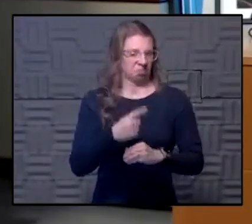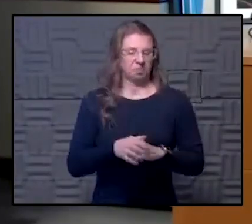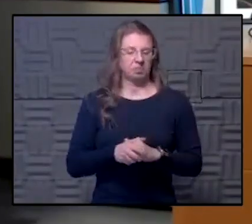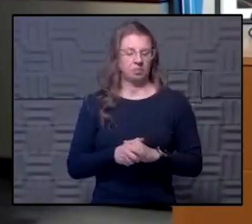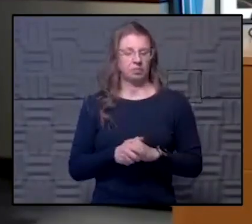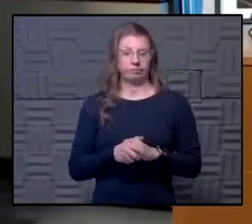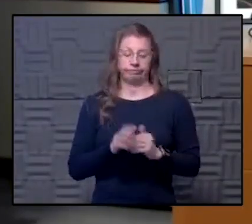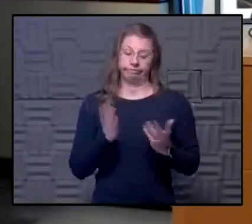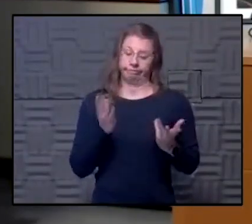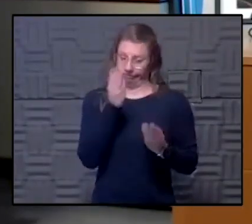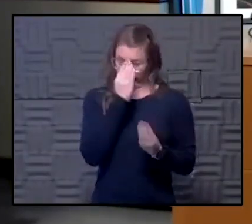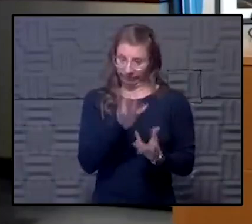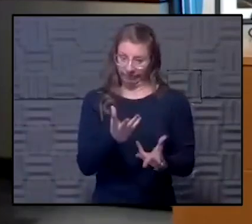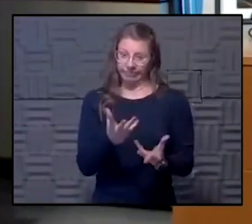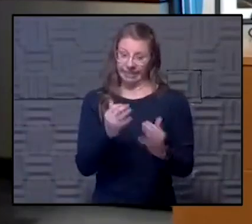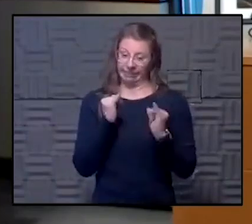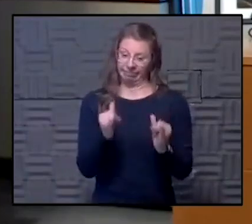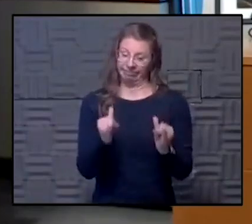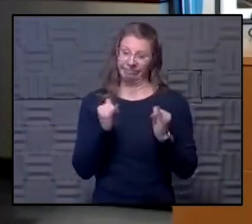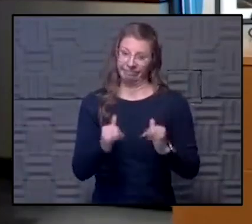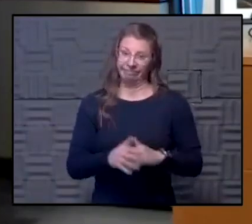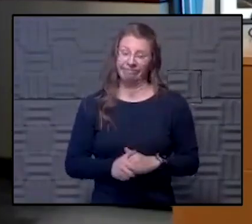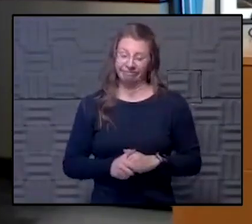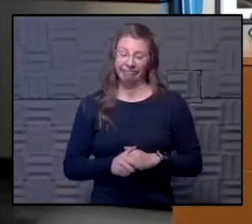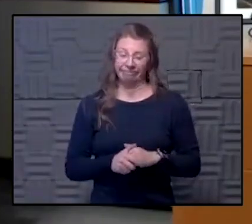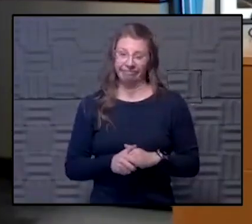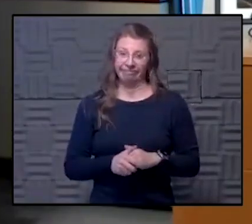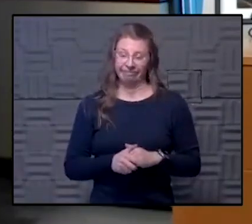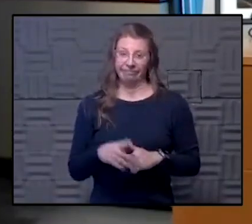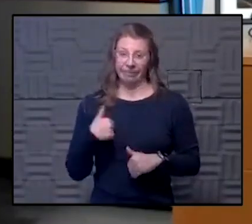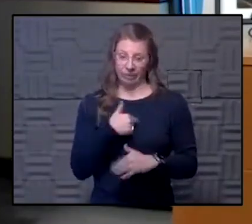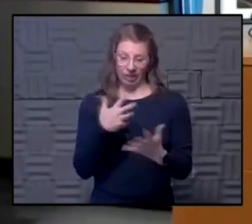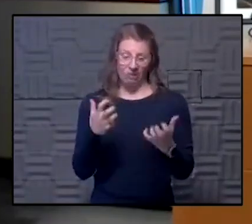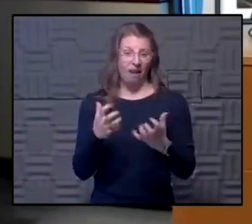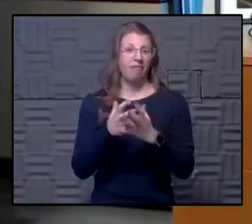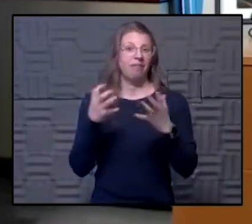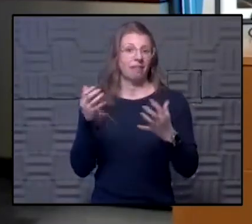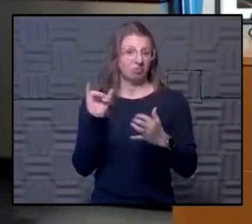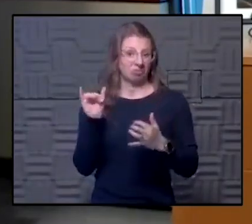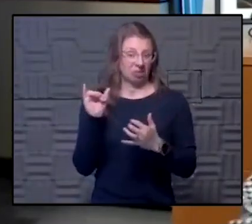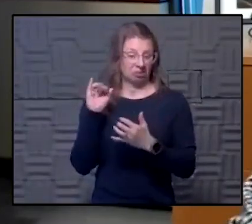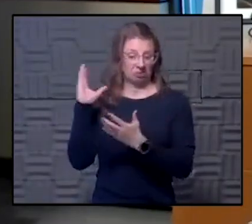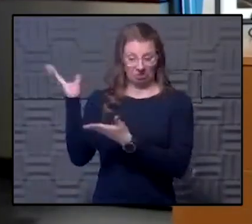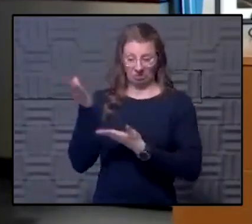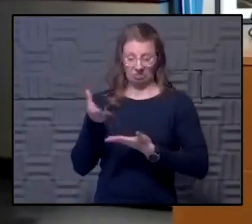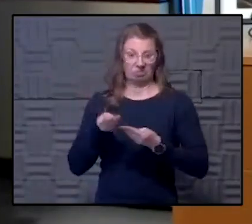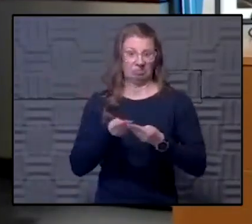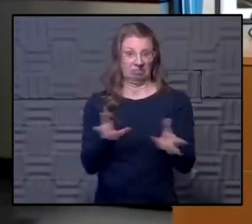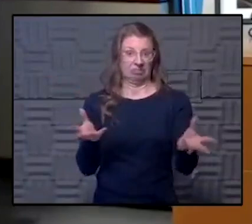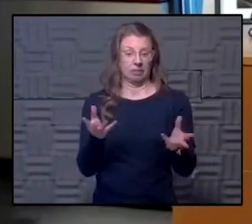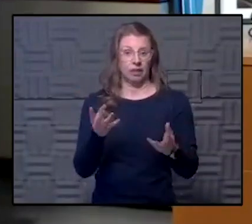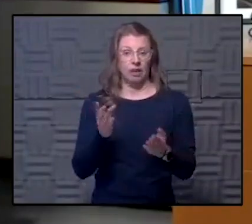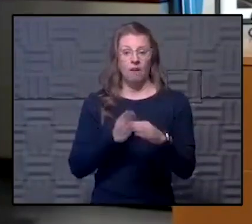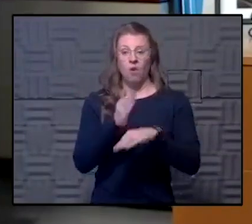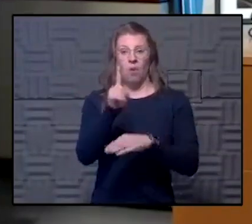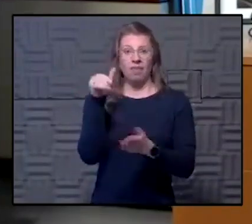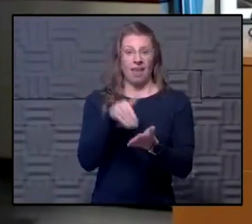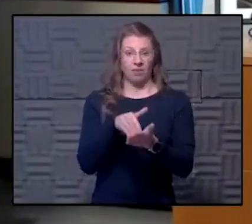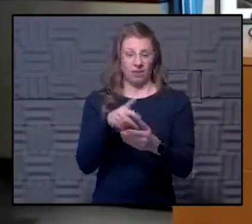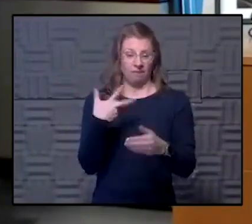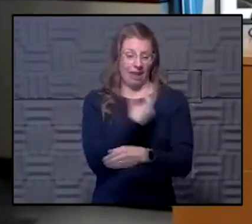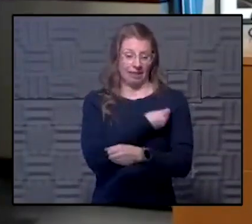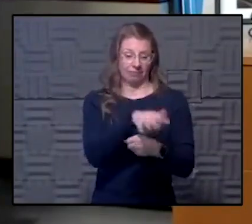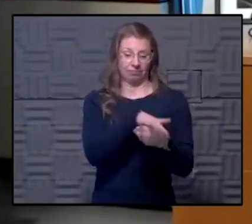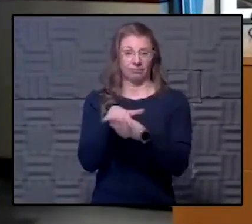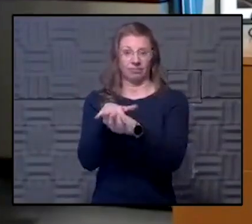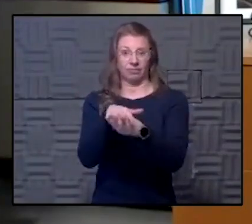all we can say is, yeah, we do too. we want as much to come to us so we can push it out as quickly as possible. We have over 1,000 vaccinating sites now. It wasn't